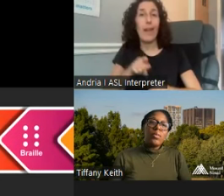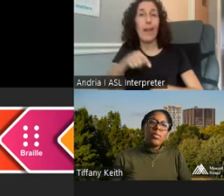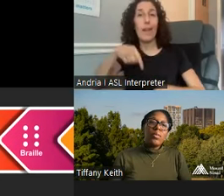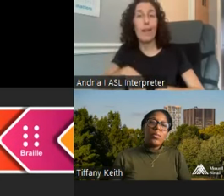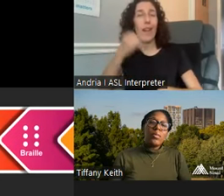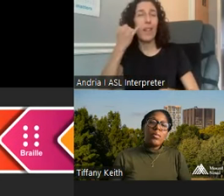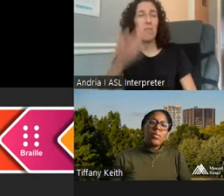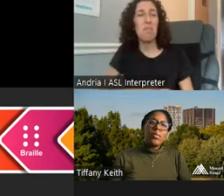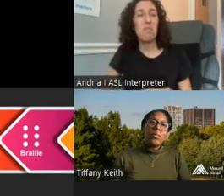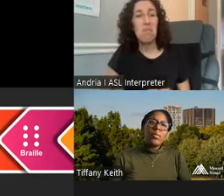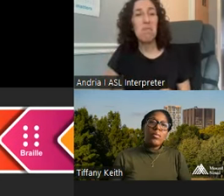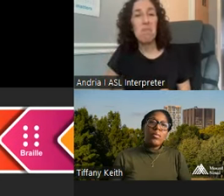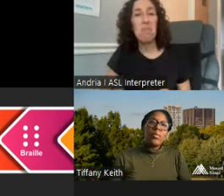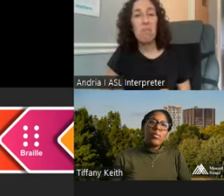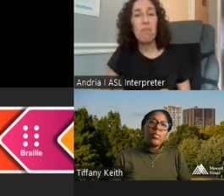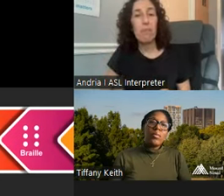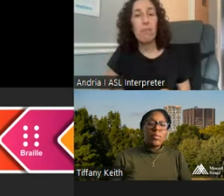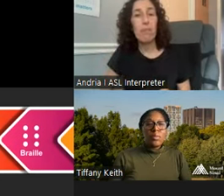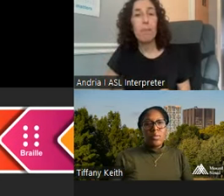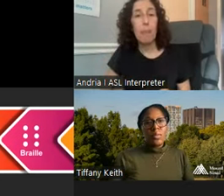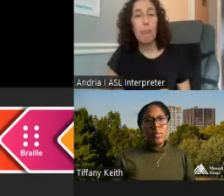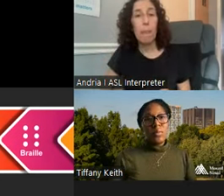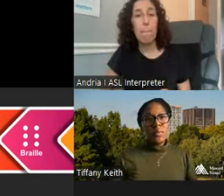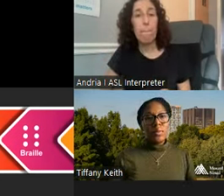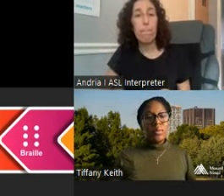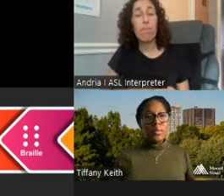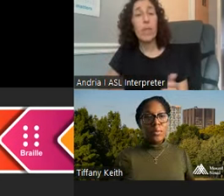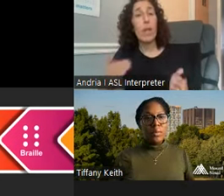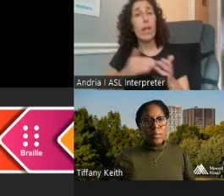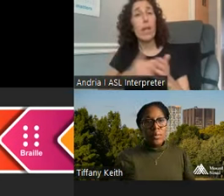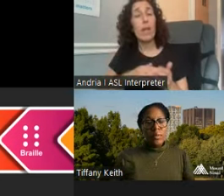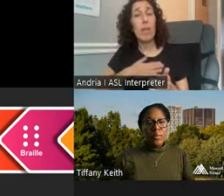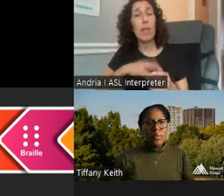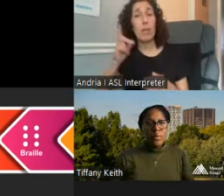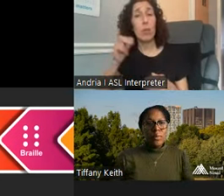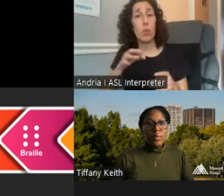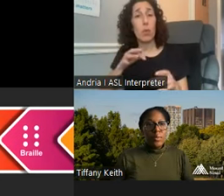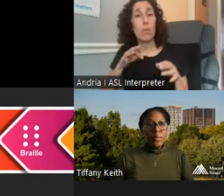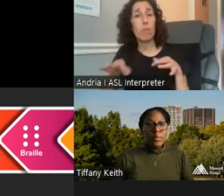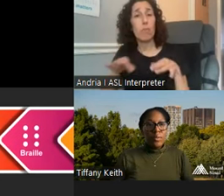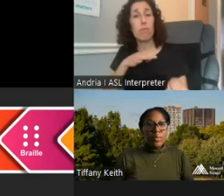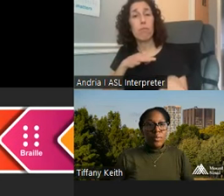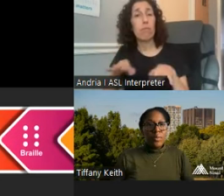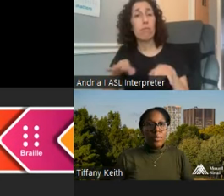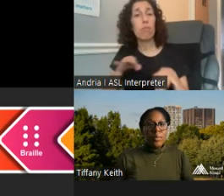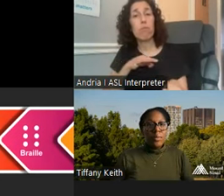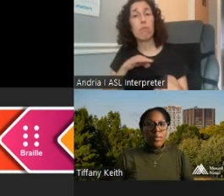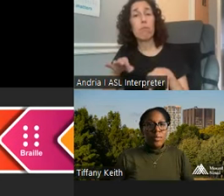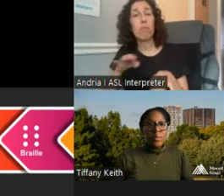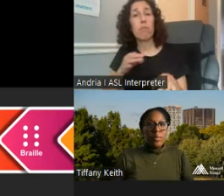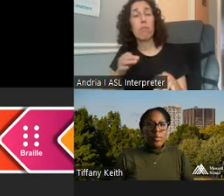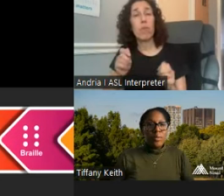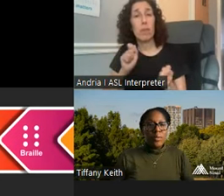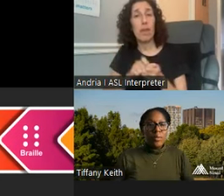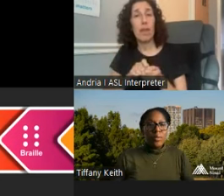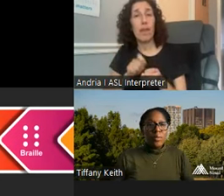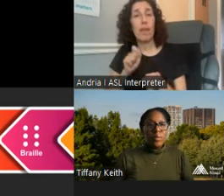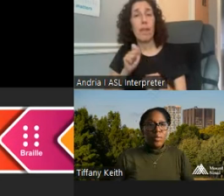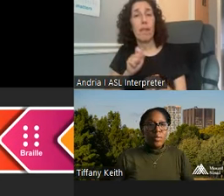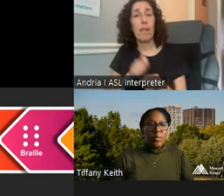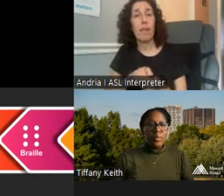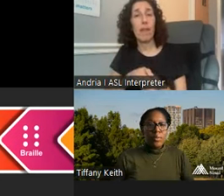And give basic waypoints as you give directions. So, you know, go 3 blocks, turn left, walk 2 more